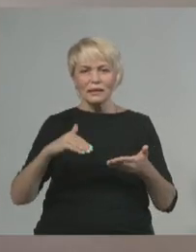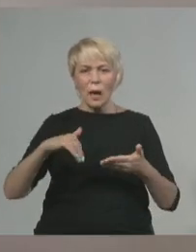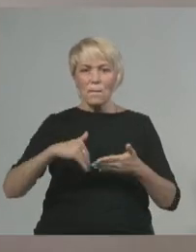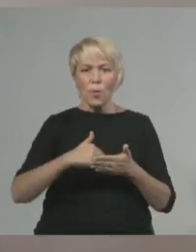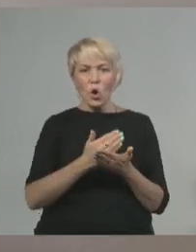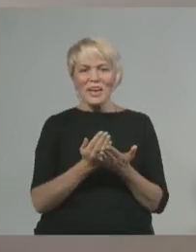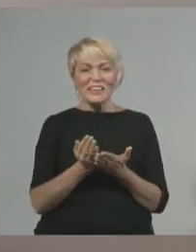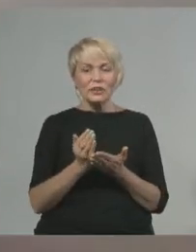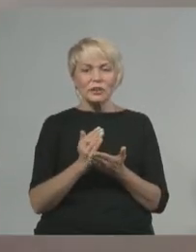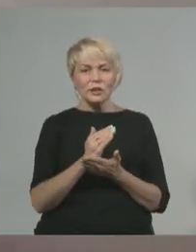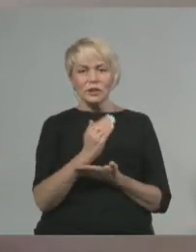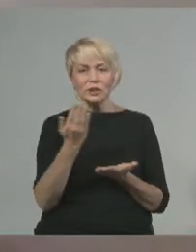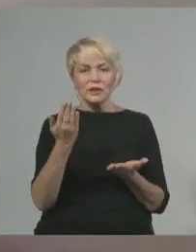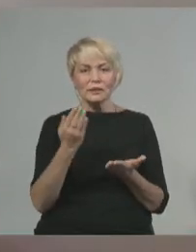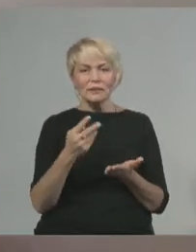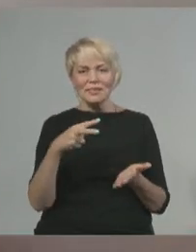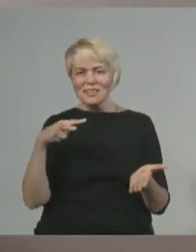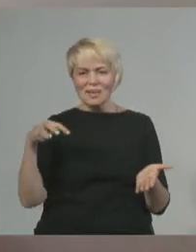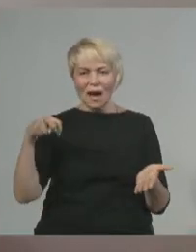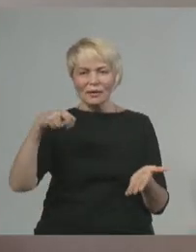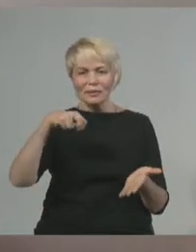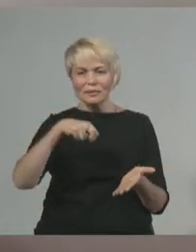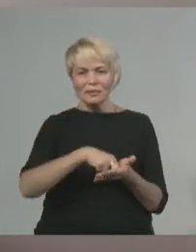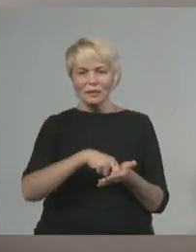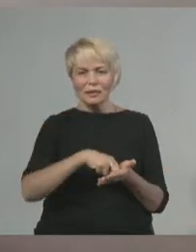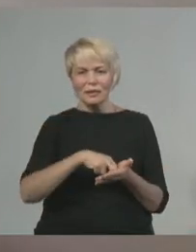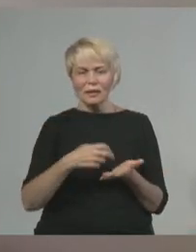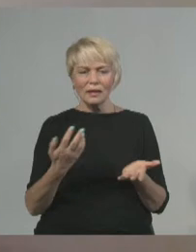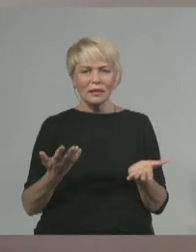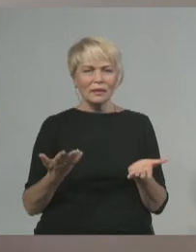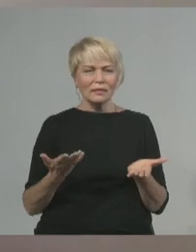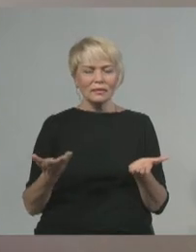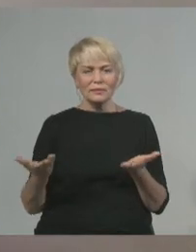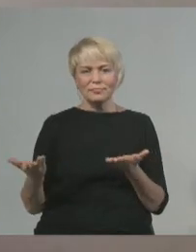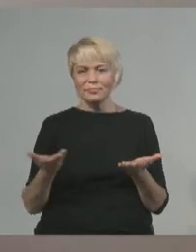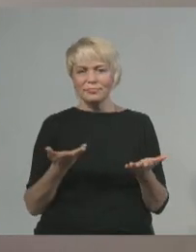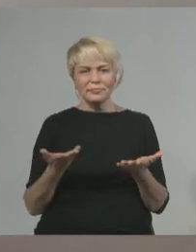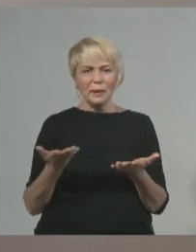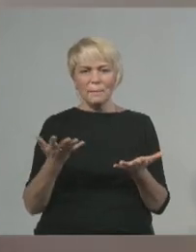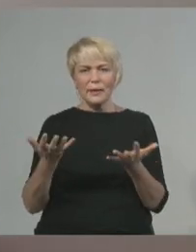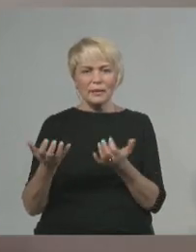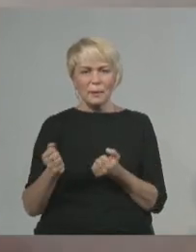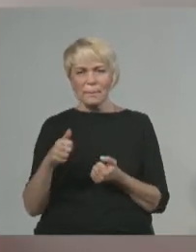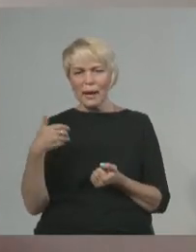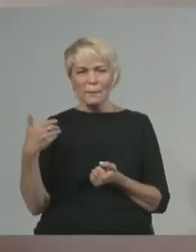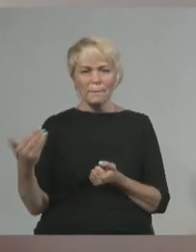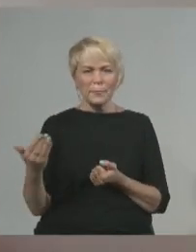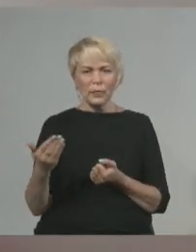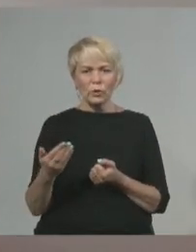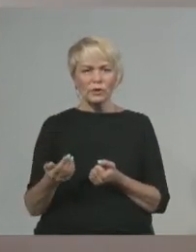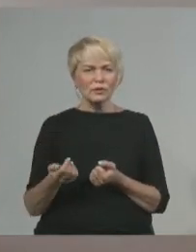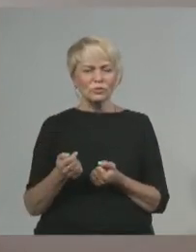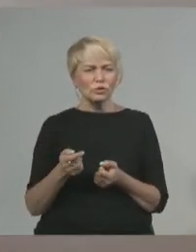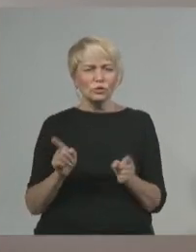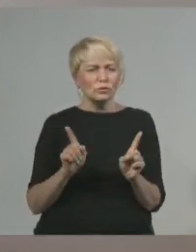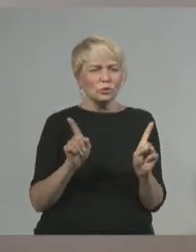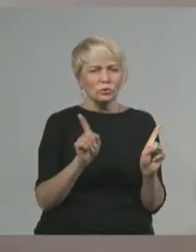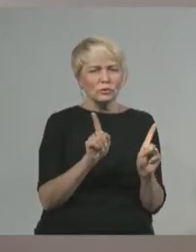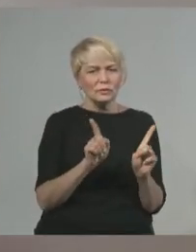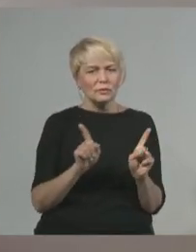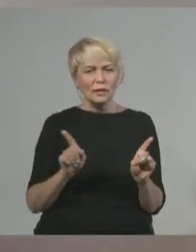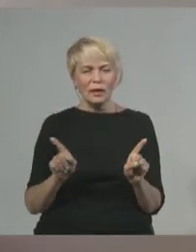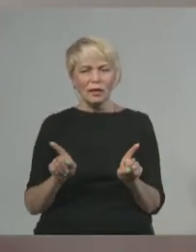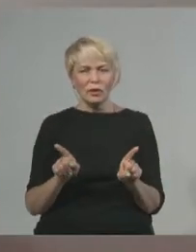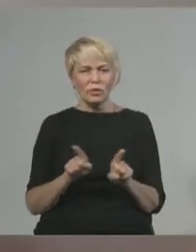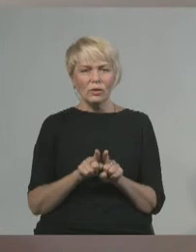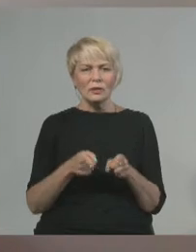to give us a political label because we understand or we talk about